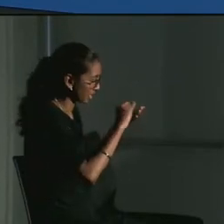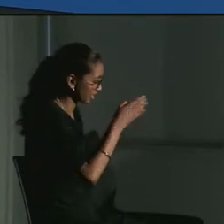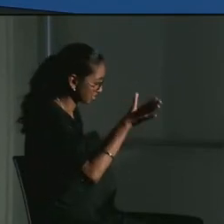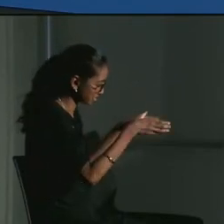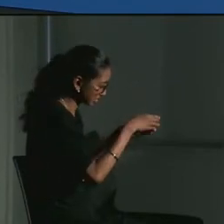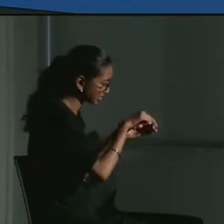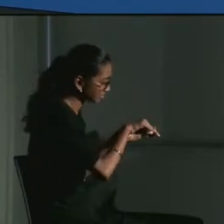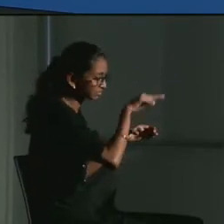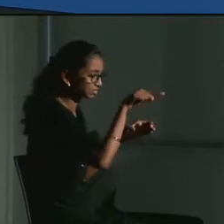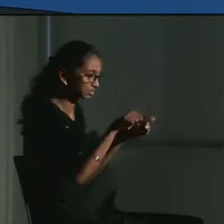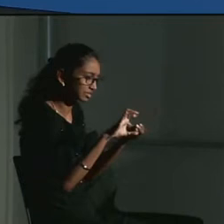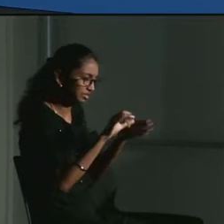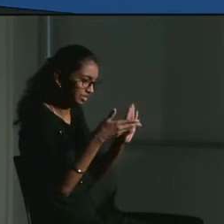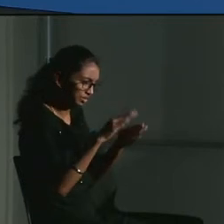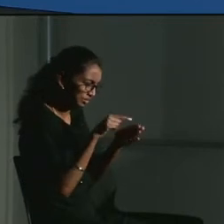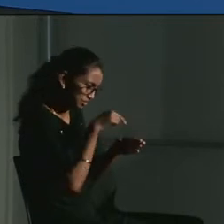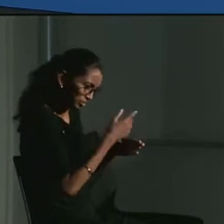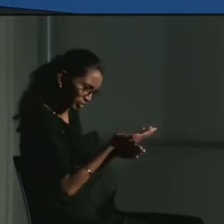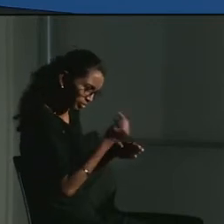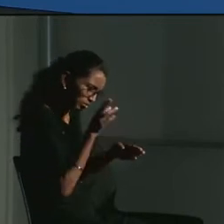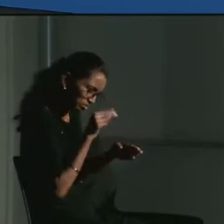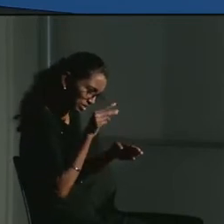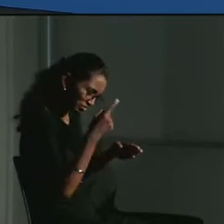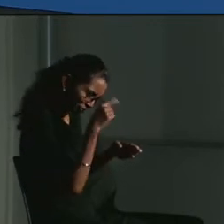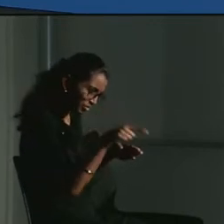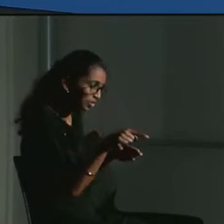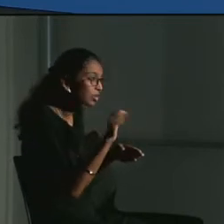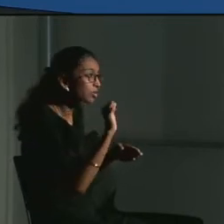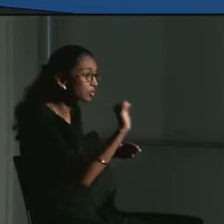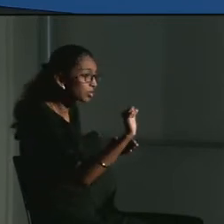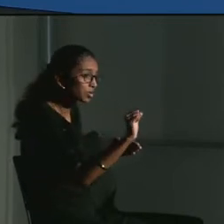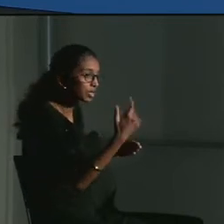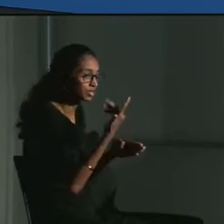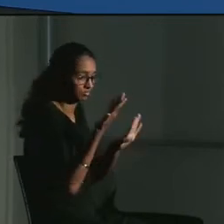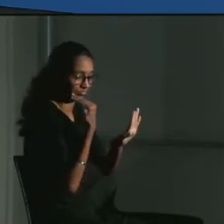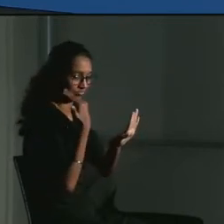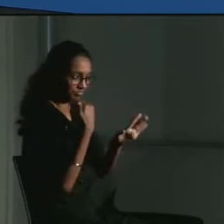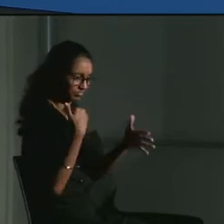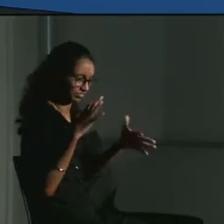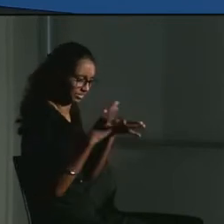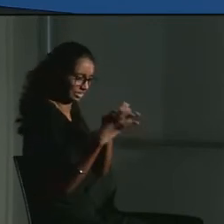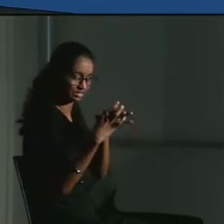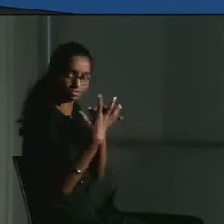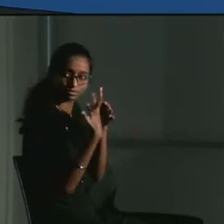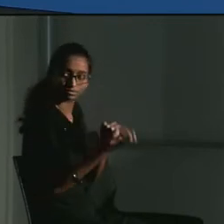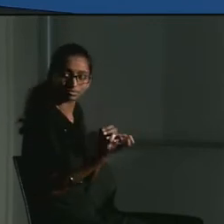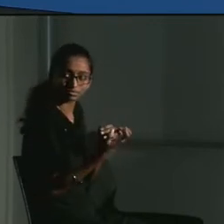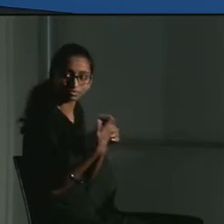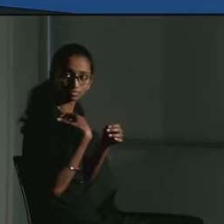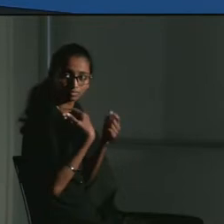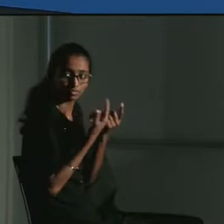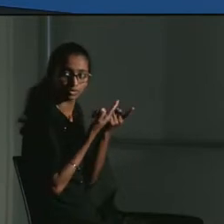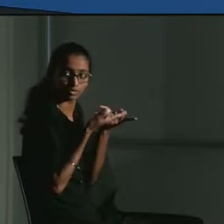and saying, does this speak to you? Do you, in your, recently in touch, and again, I was in this room,